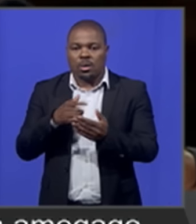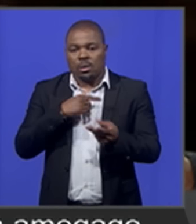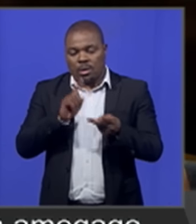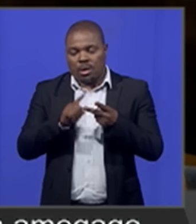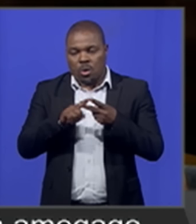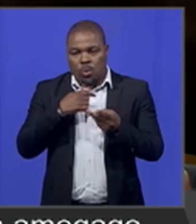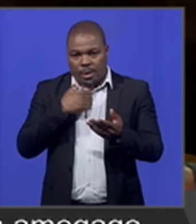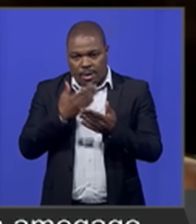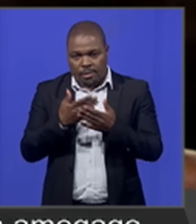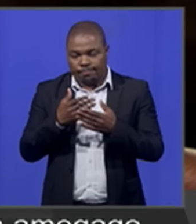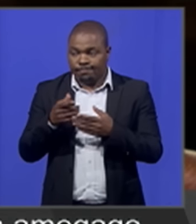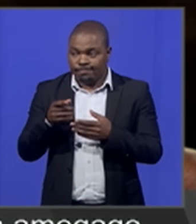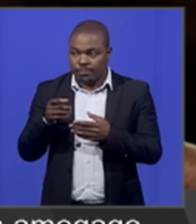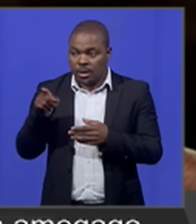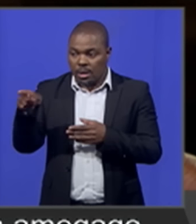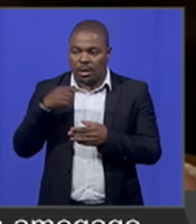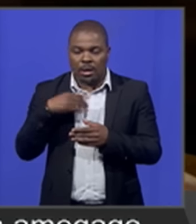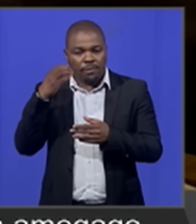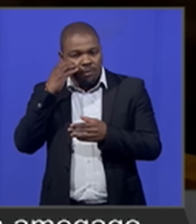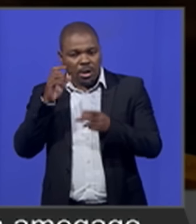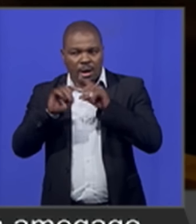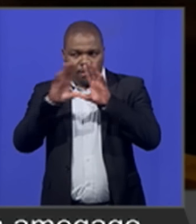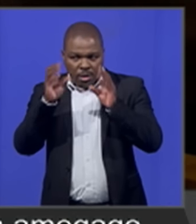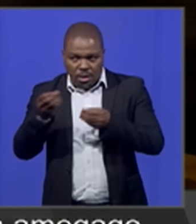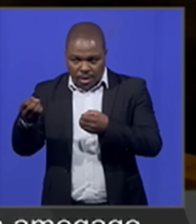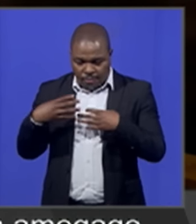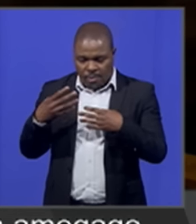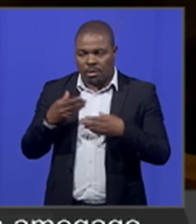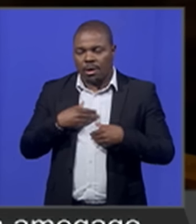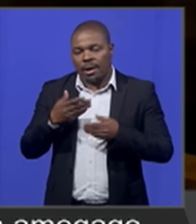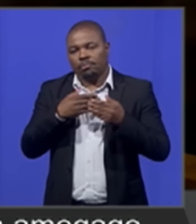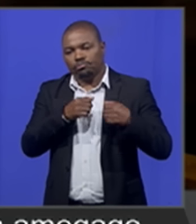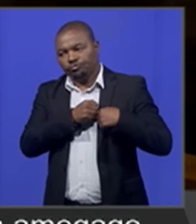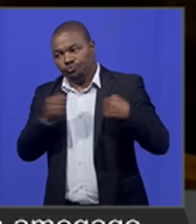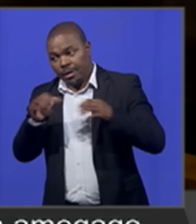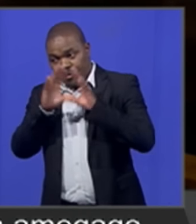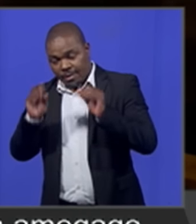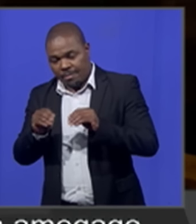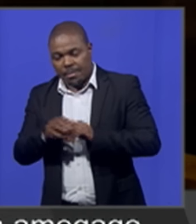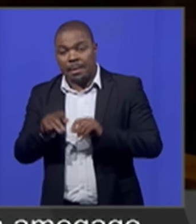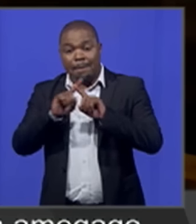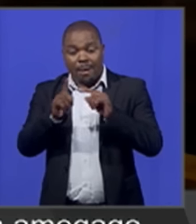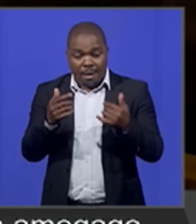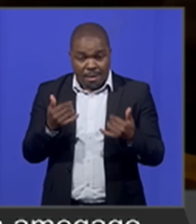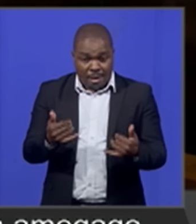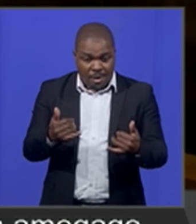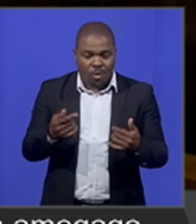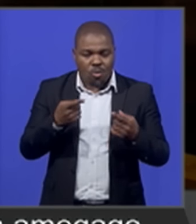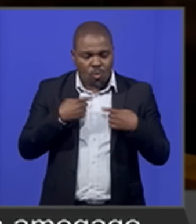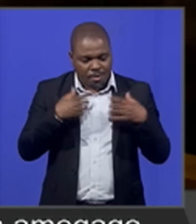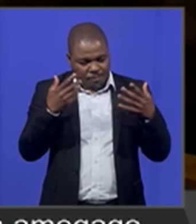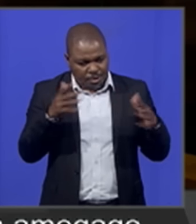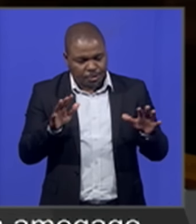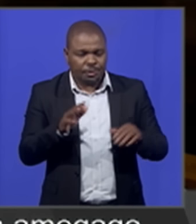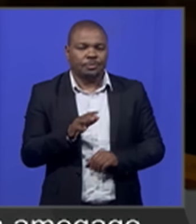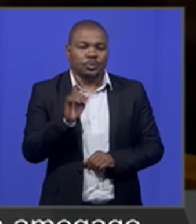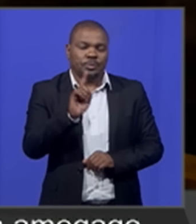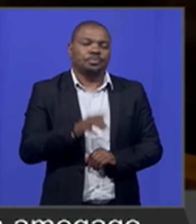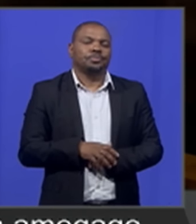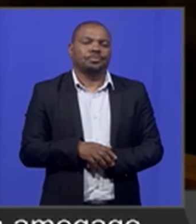electronic devices for us to give them disclosure. But in the interim, we indicated on record to this court